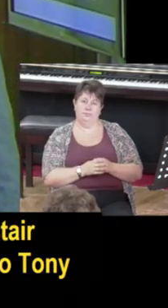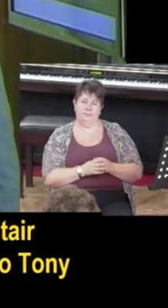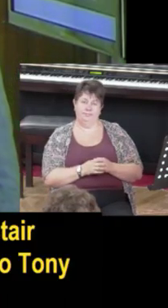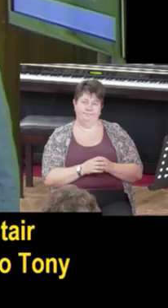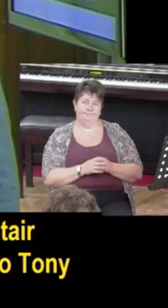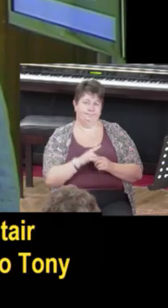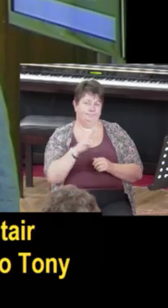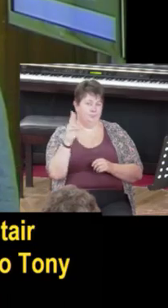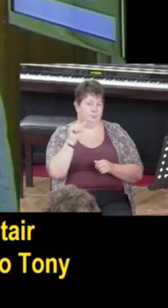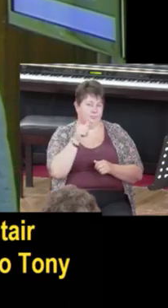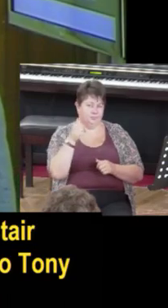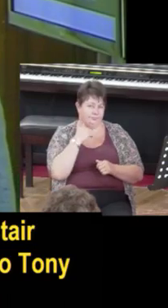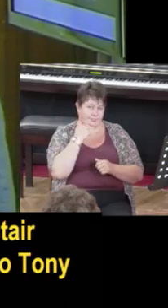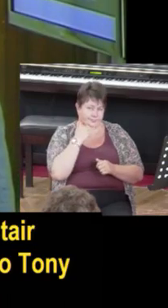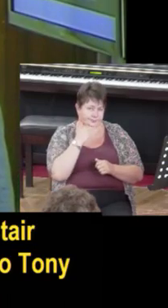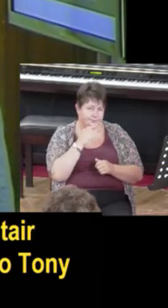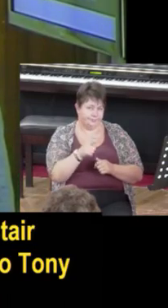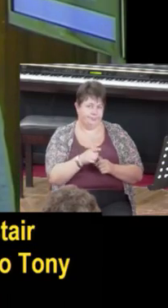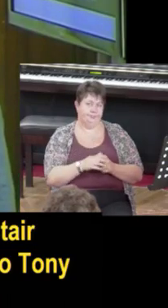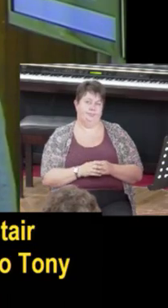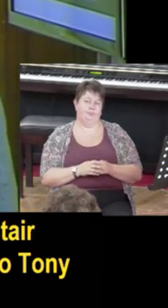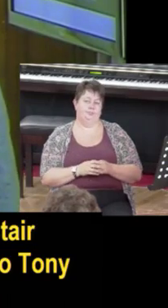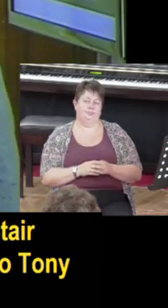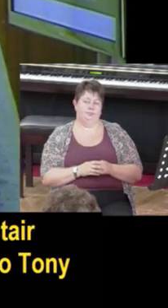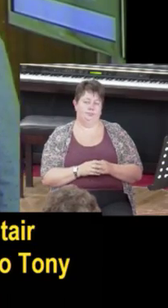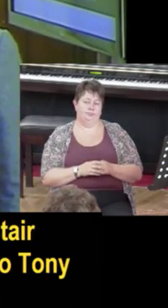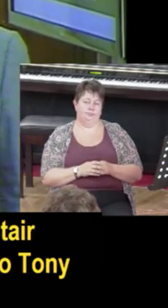That's simply not good enough.